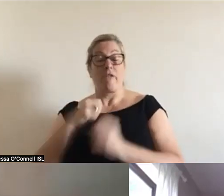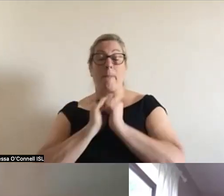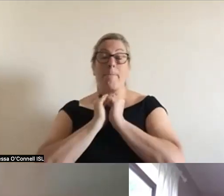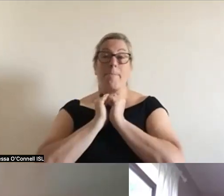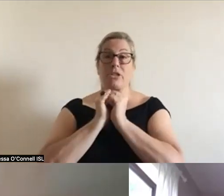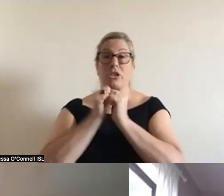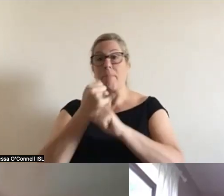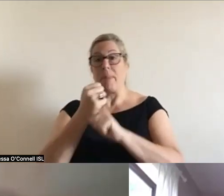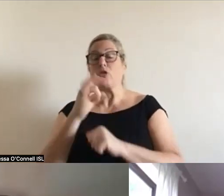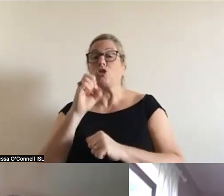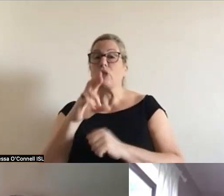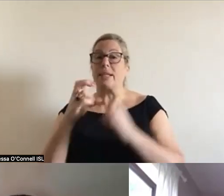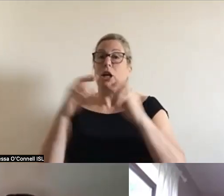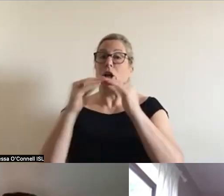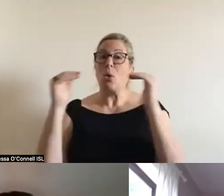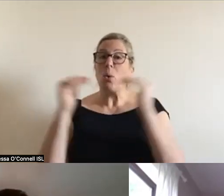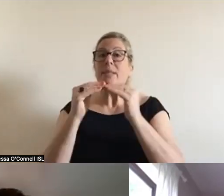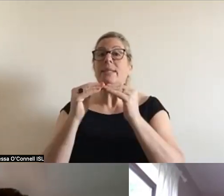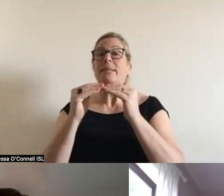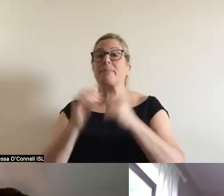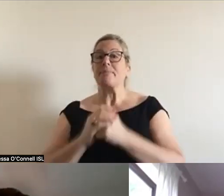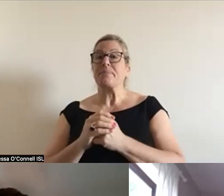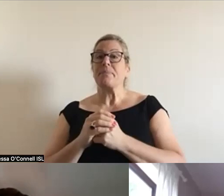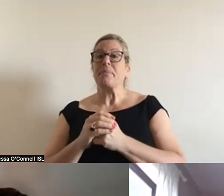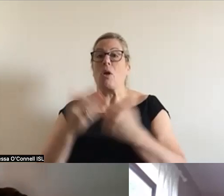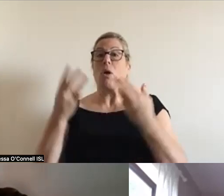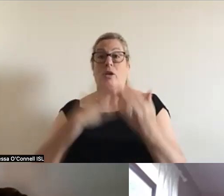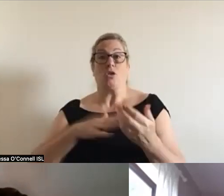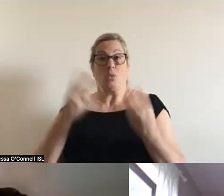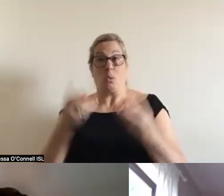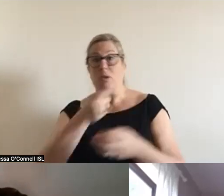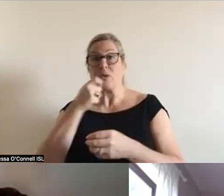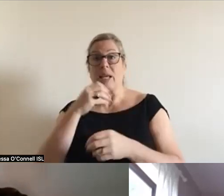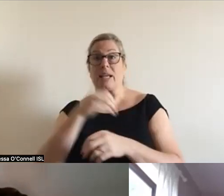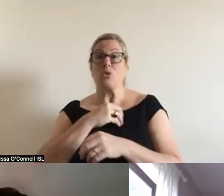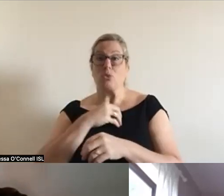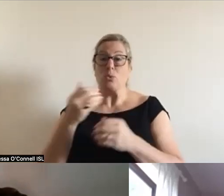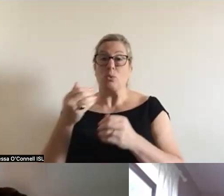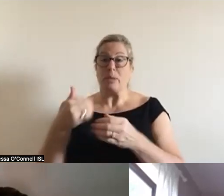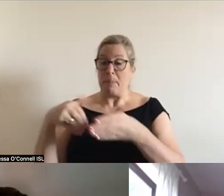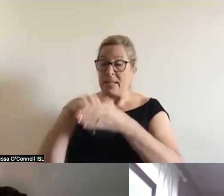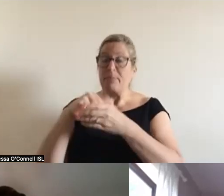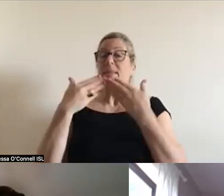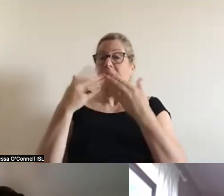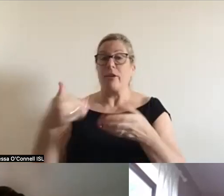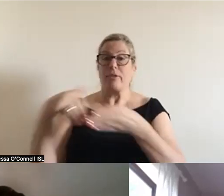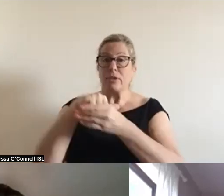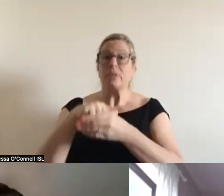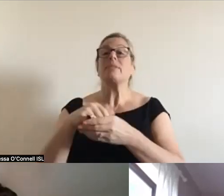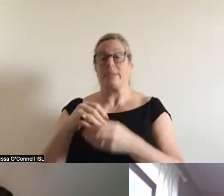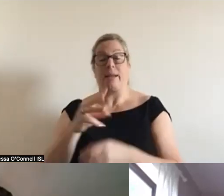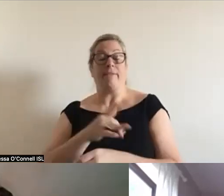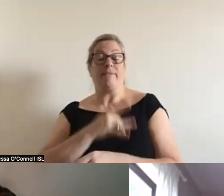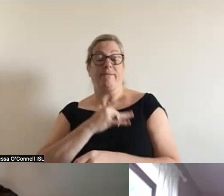including women in the legislative procedure. So I want to just say to our participants, thank you very much for being with us. Feel free to pop your